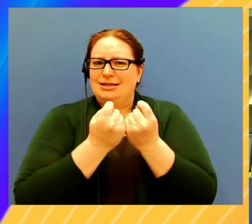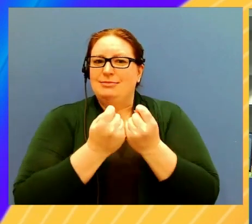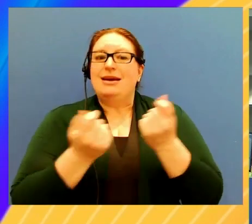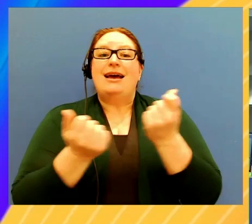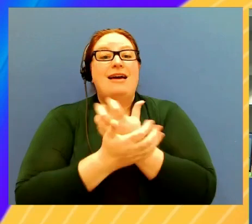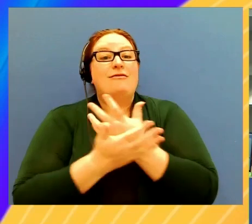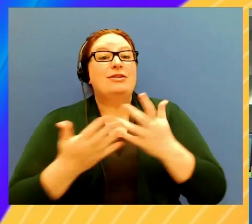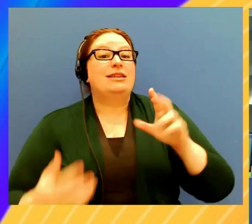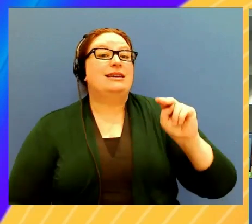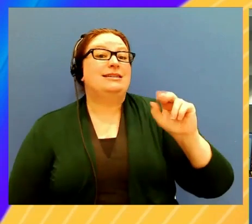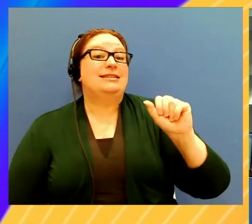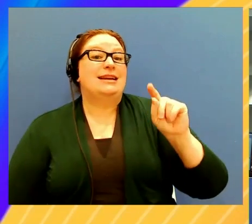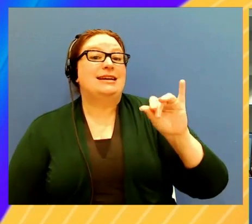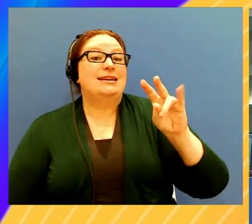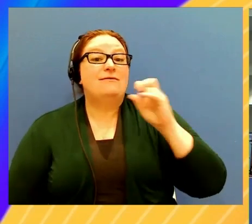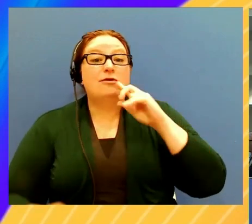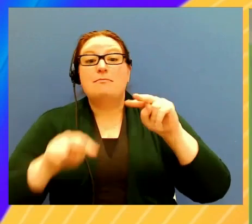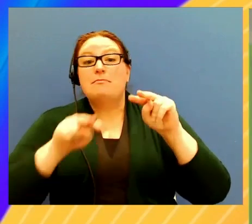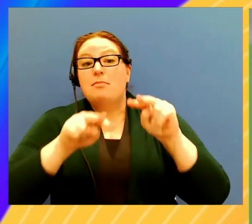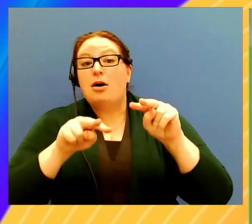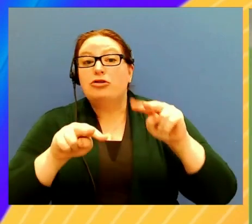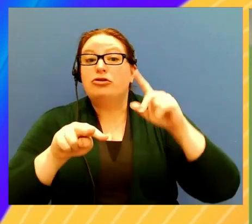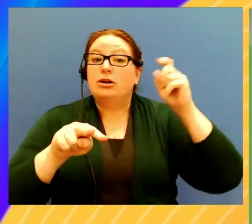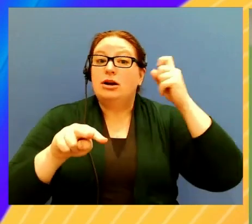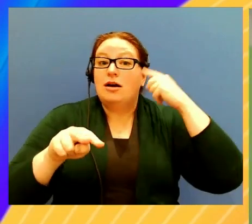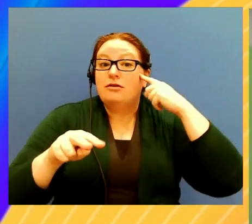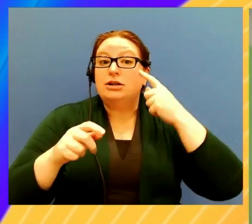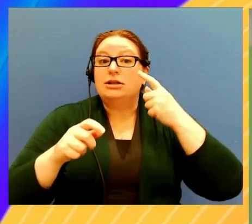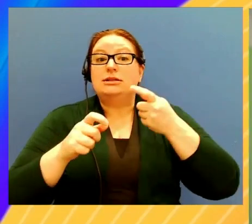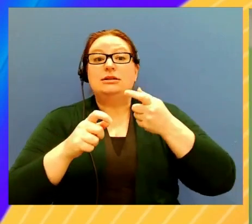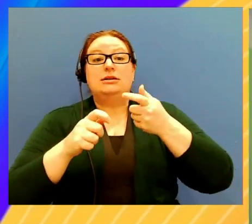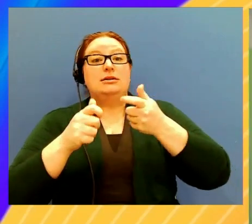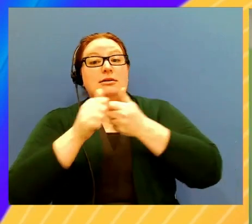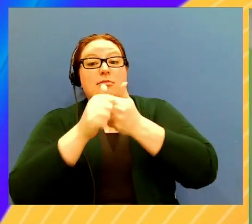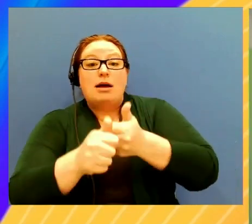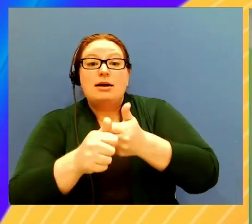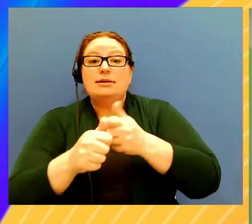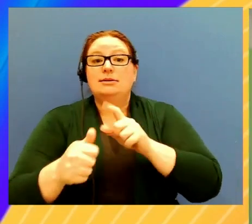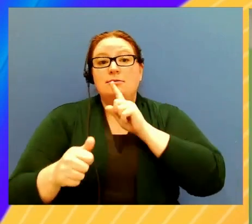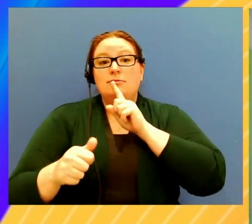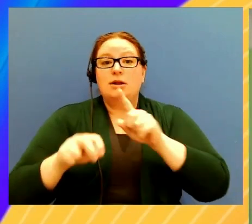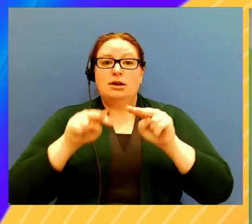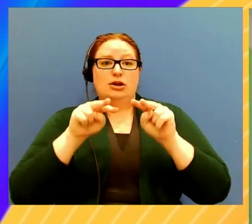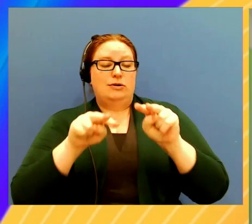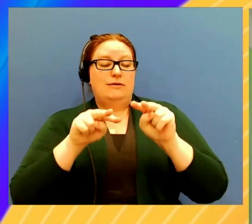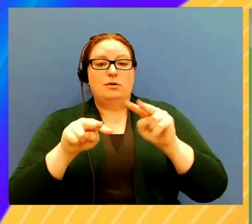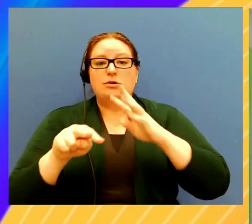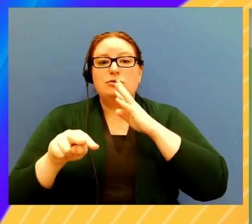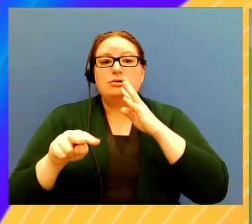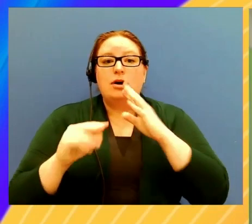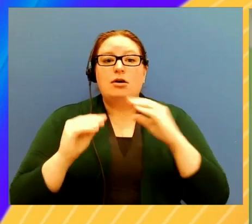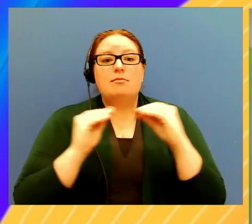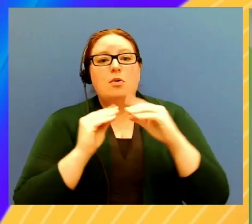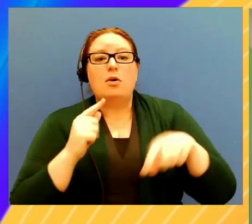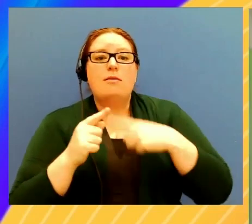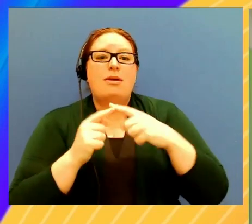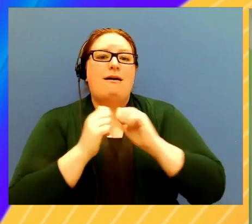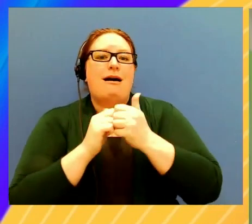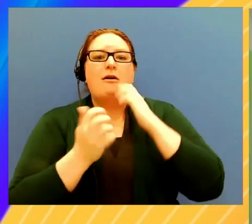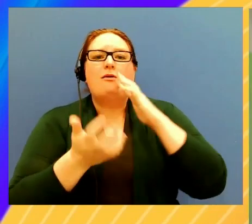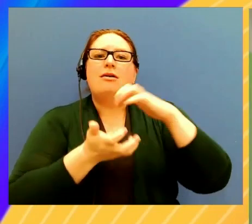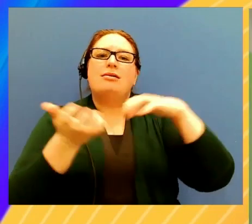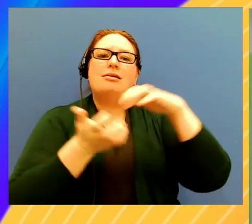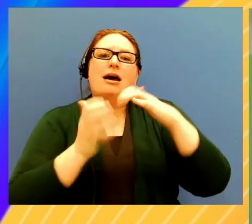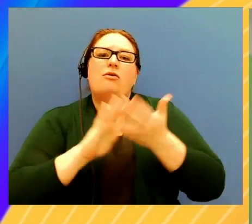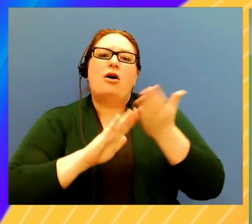to monitoring, observability, governance, compliance, and really looking forward to talking a little bit about how cloud ops can really make a